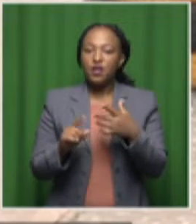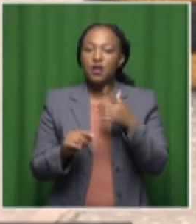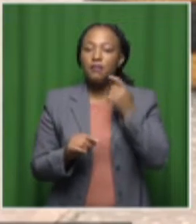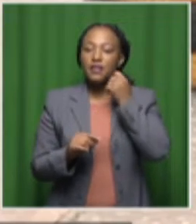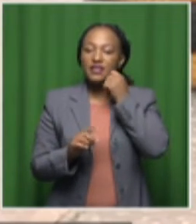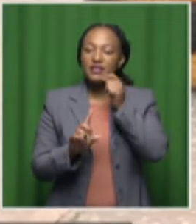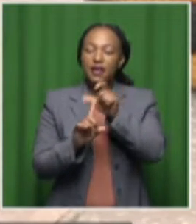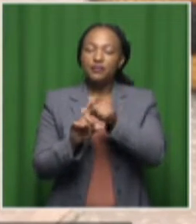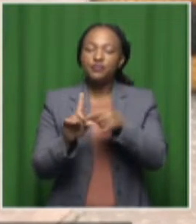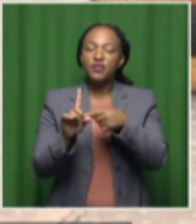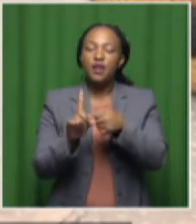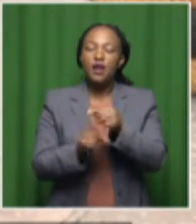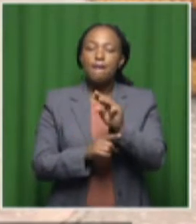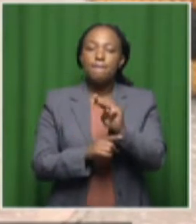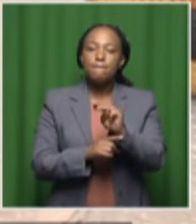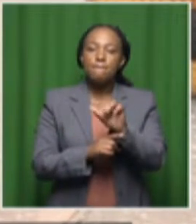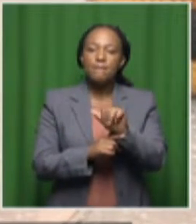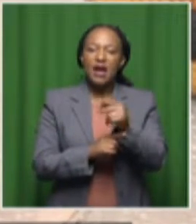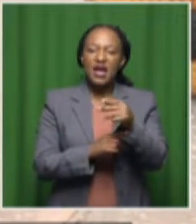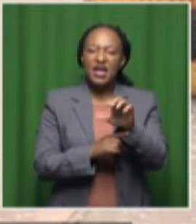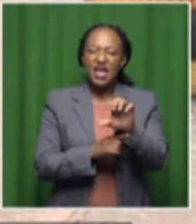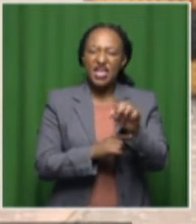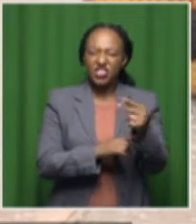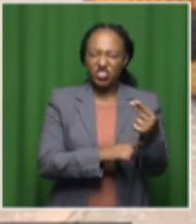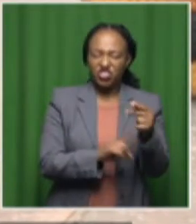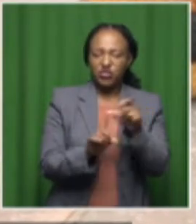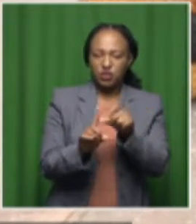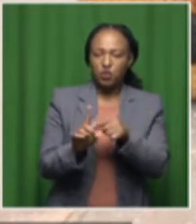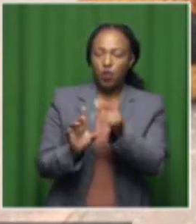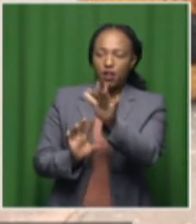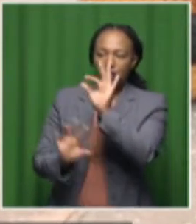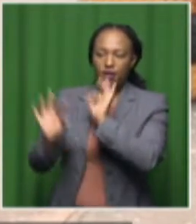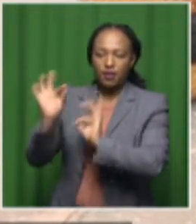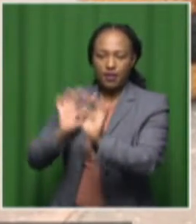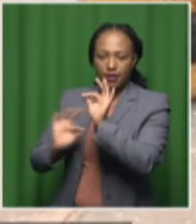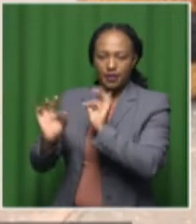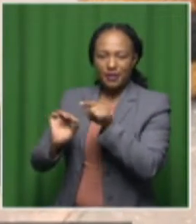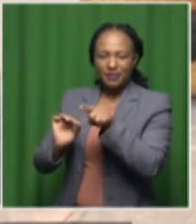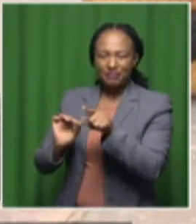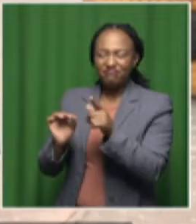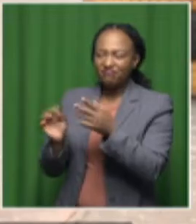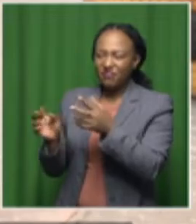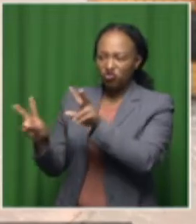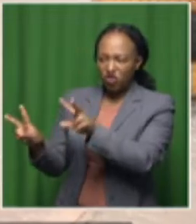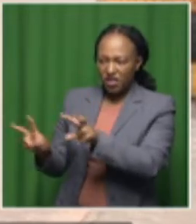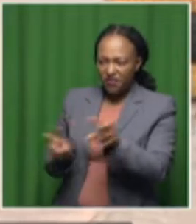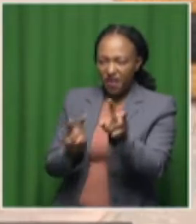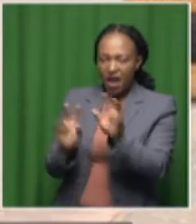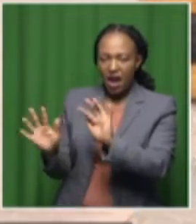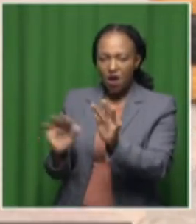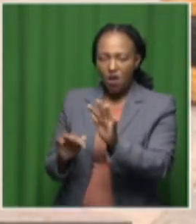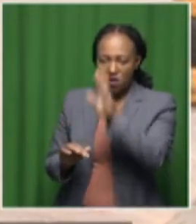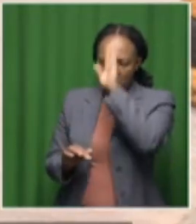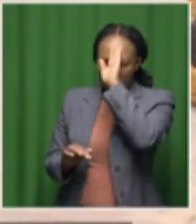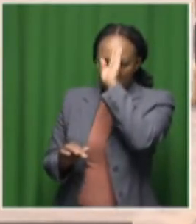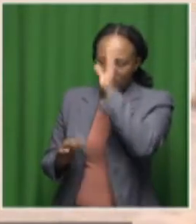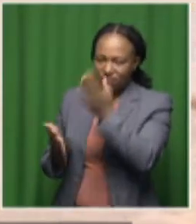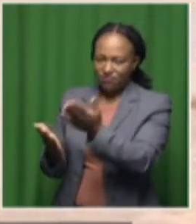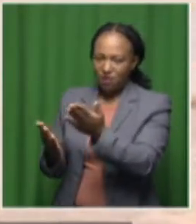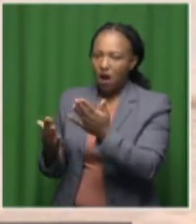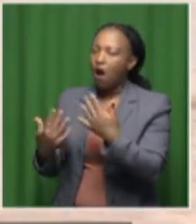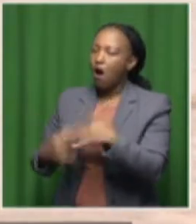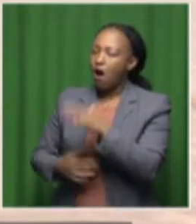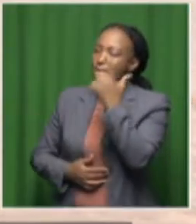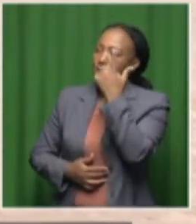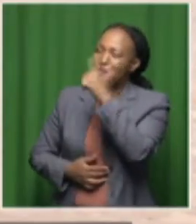Mahesh Fakir, to explain a bit about exactly what this transaction entails. A very warm good day to you, Mr. Fakir. What a beautiful day